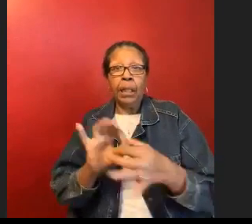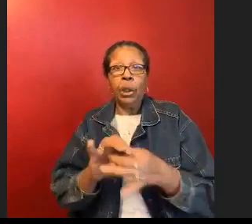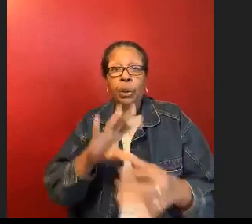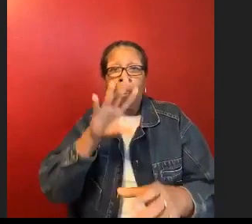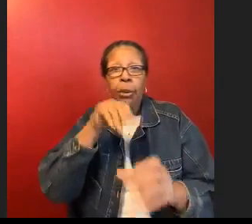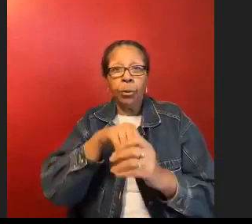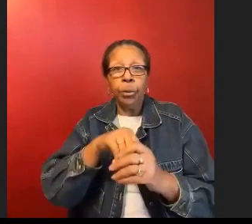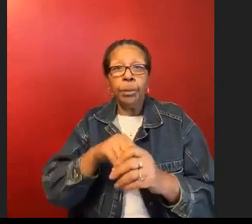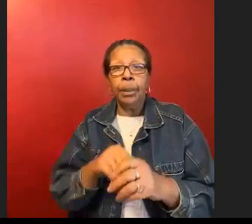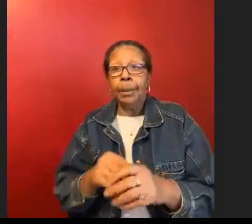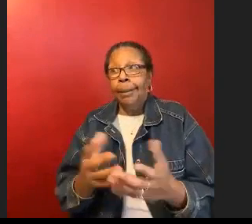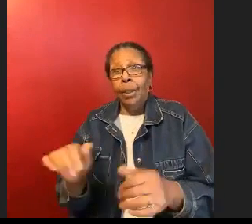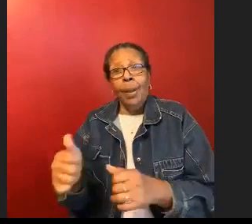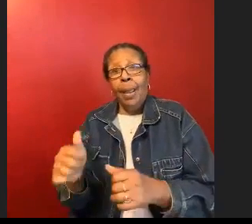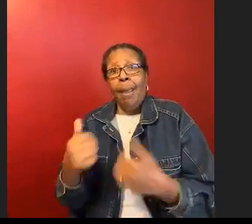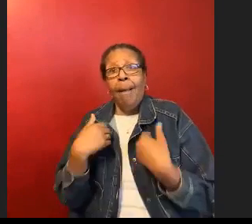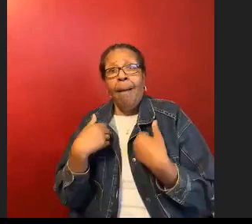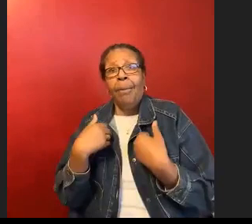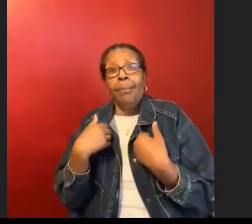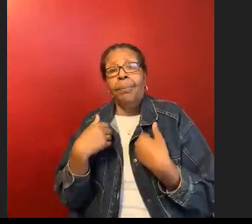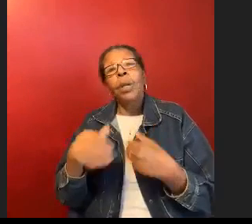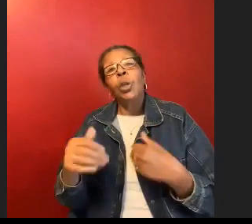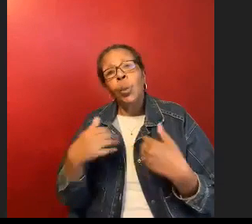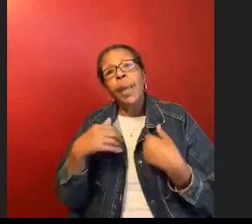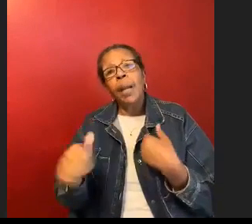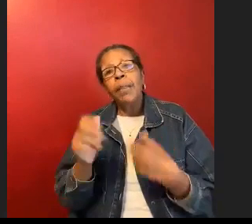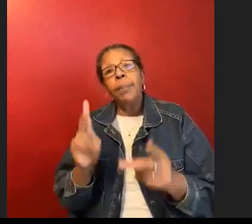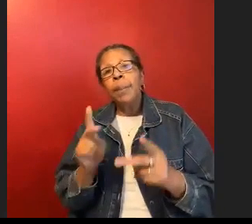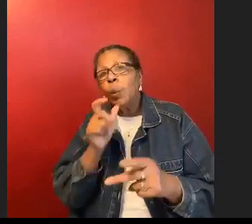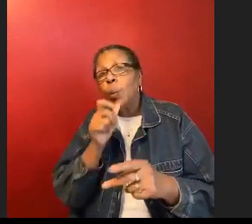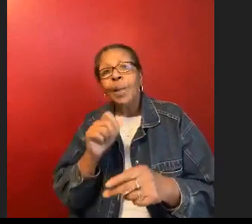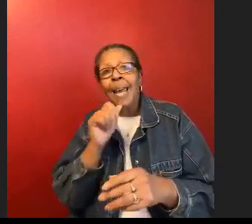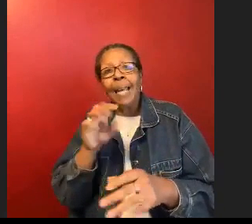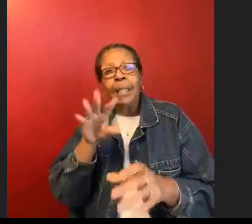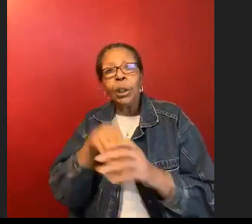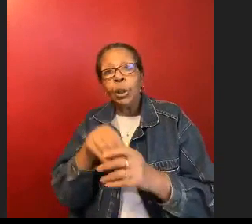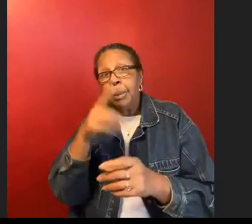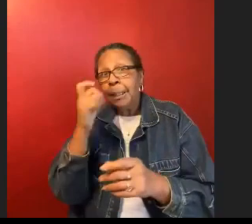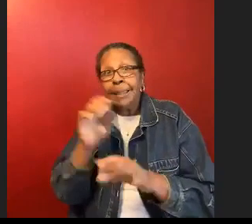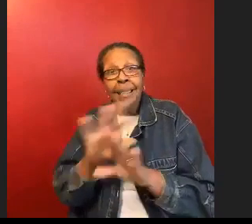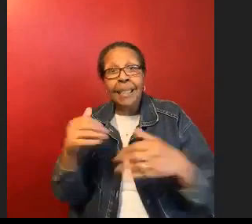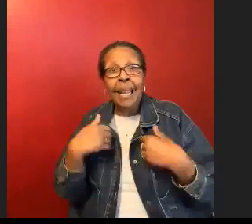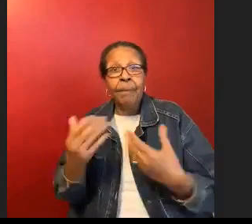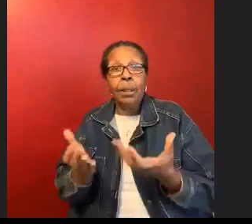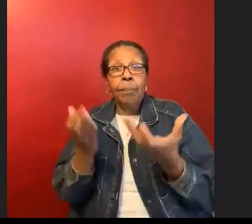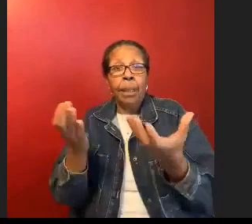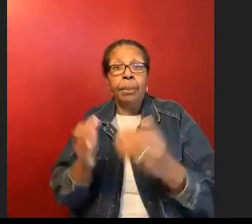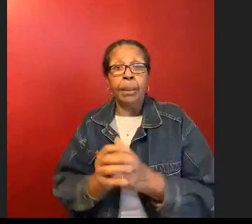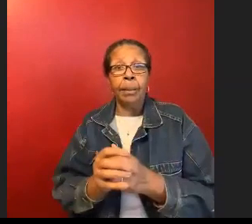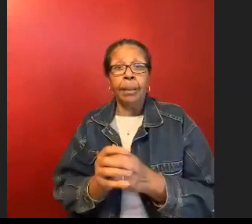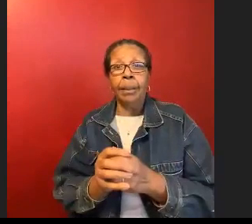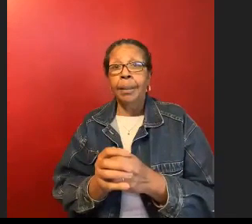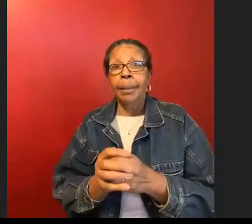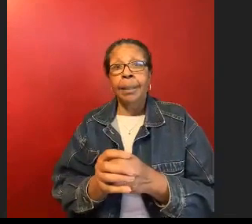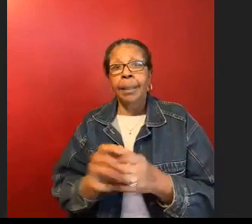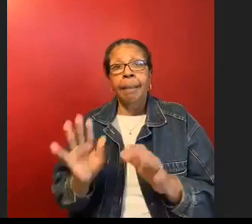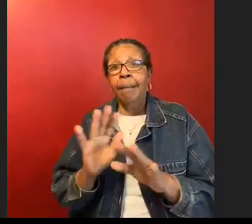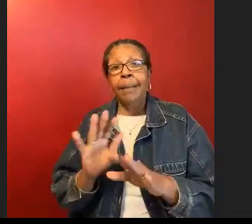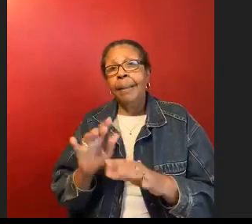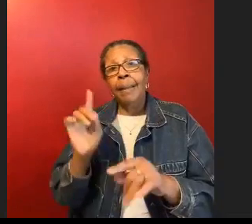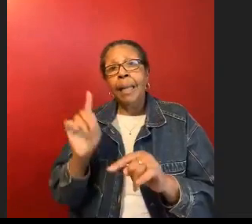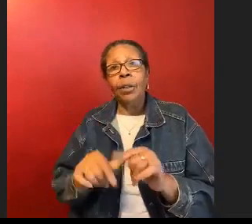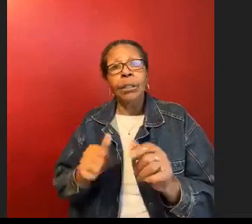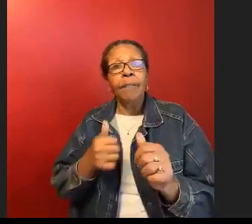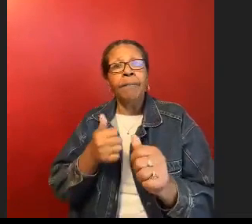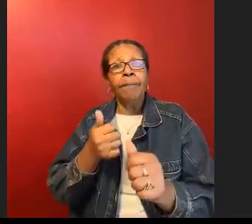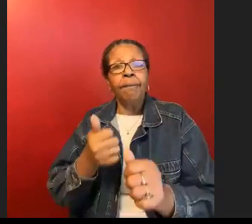there. Their commitment was not there to put down what they were doing and to follow the invitation of Christ to be disciples in